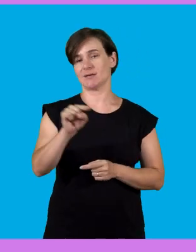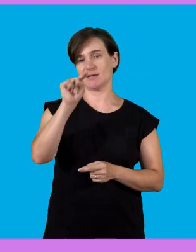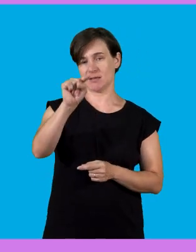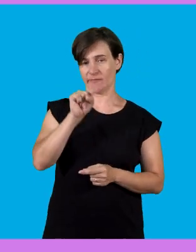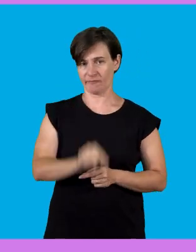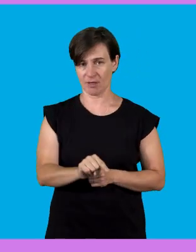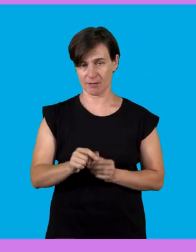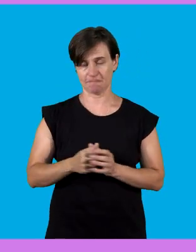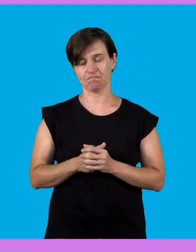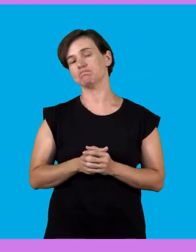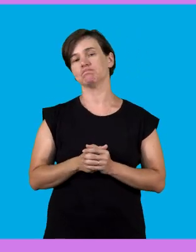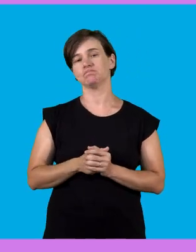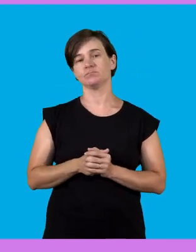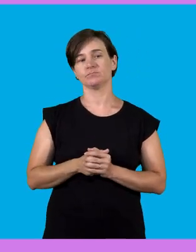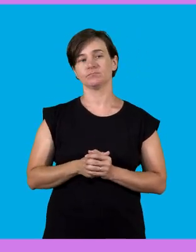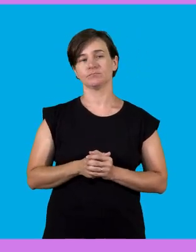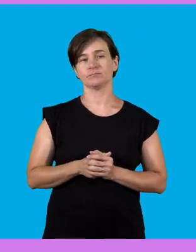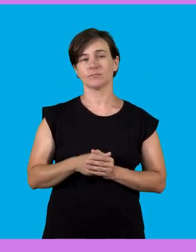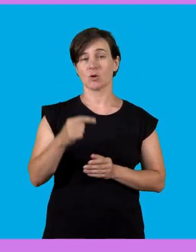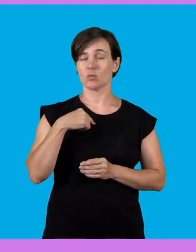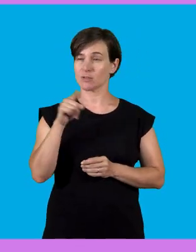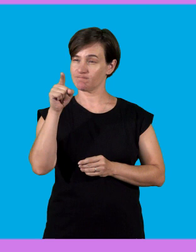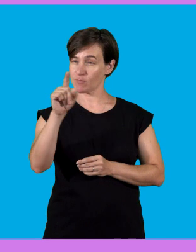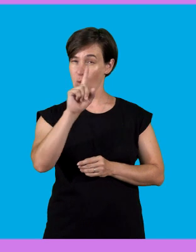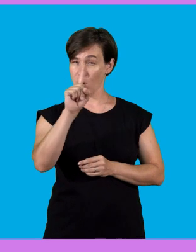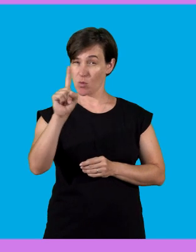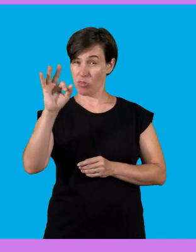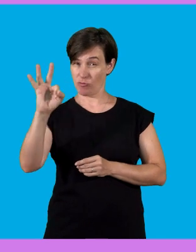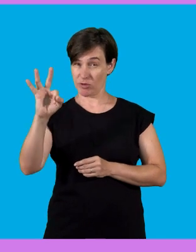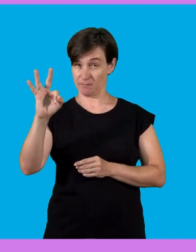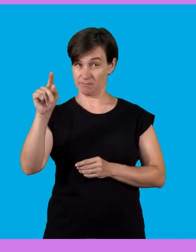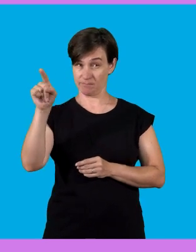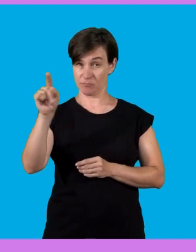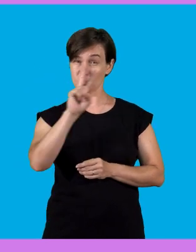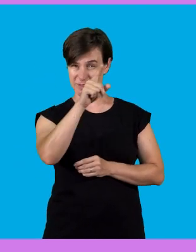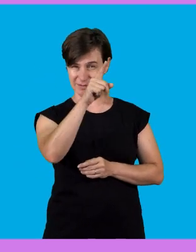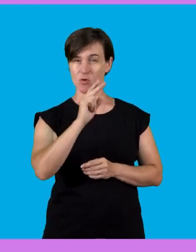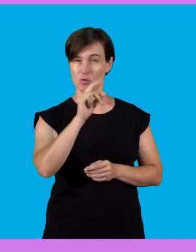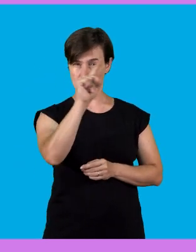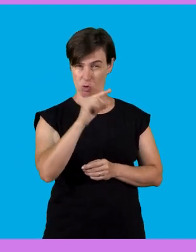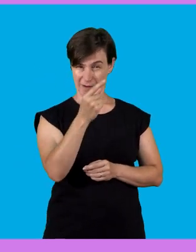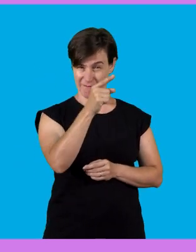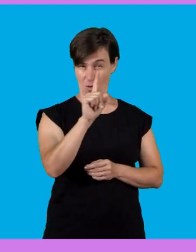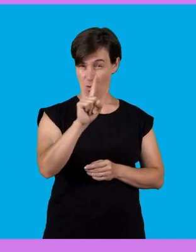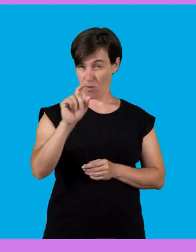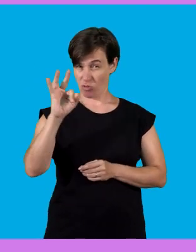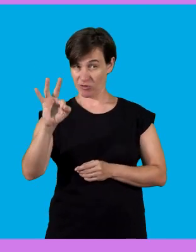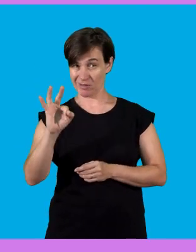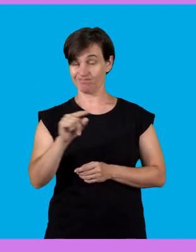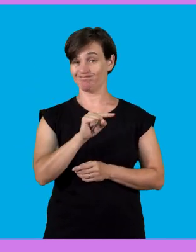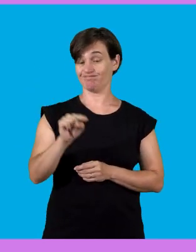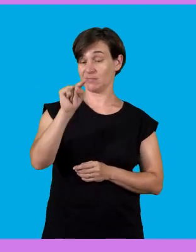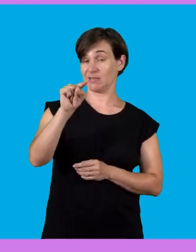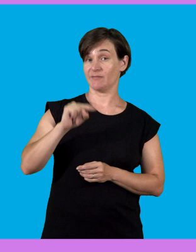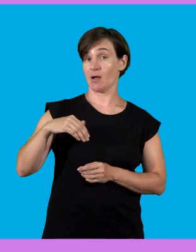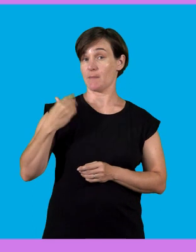So what's going to happen is we are going to take that 113 that we got from the question, divide